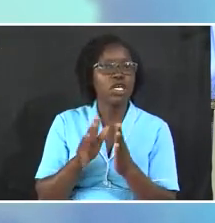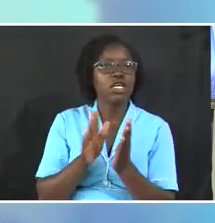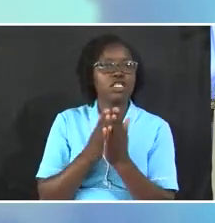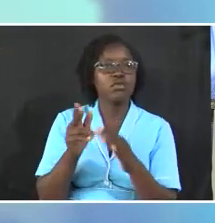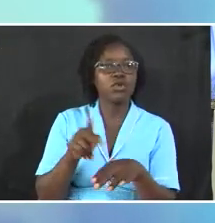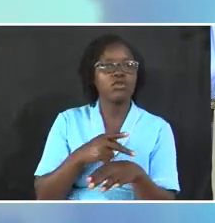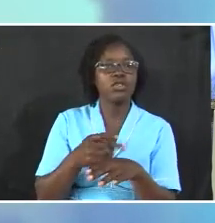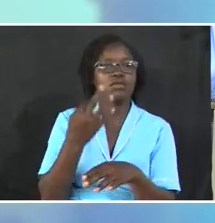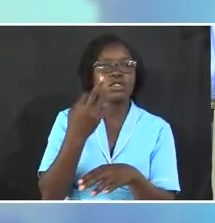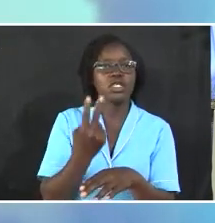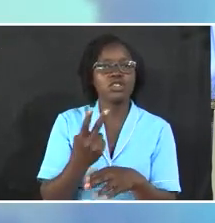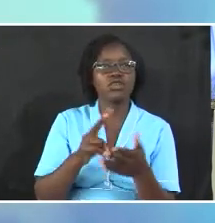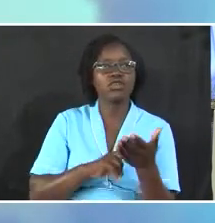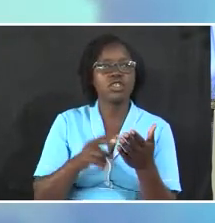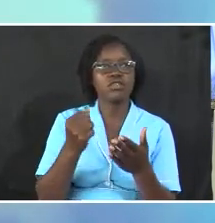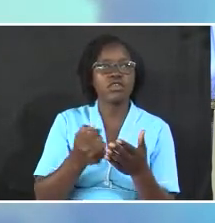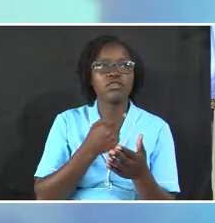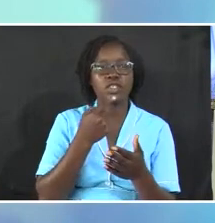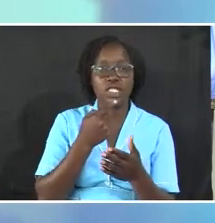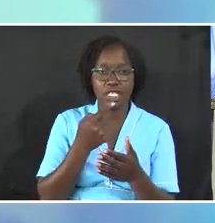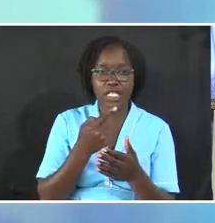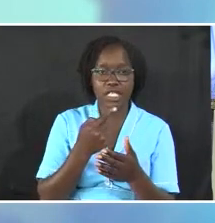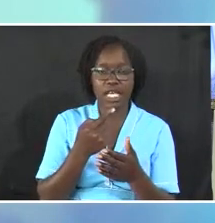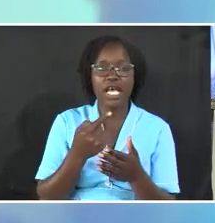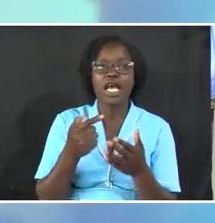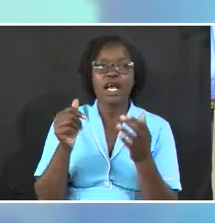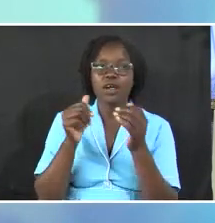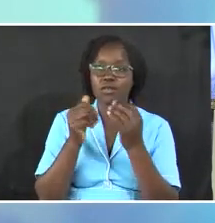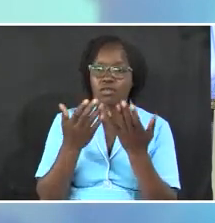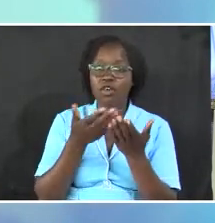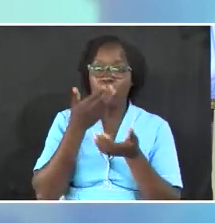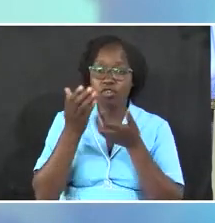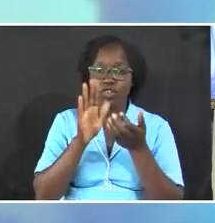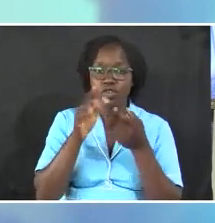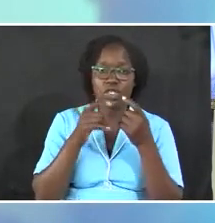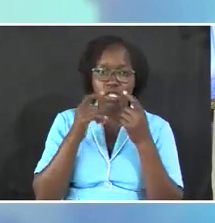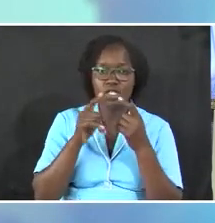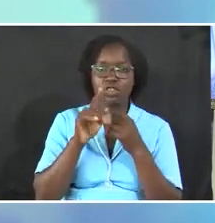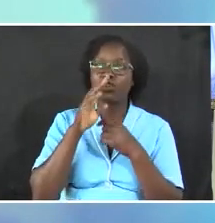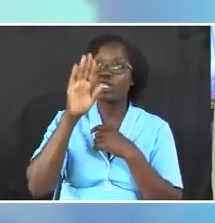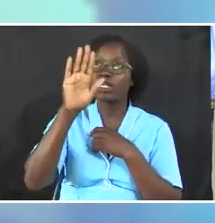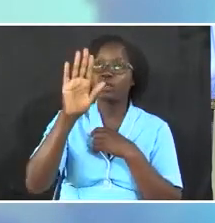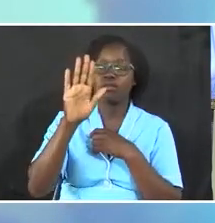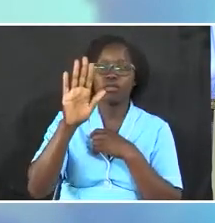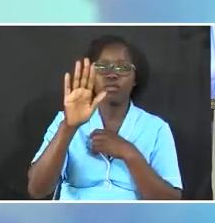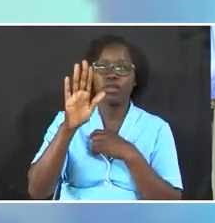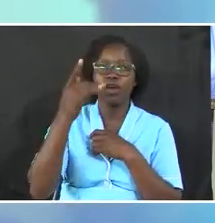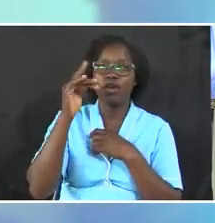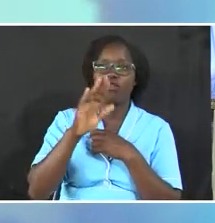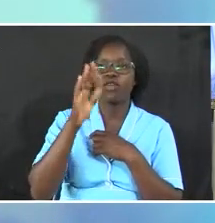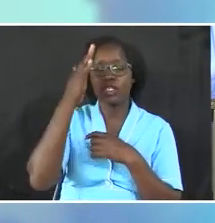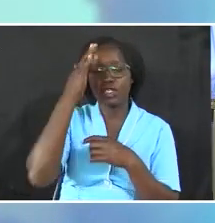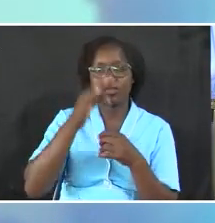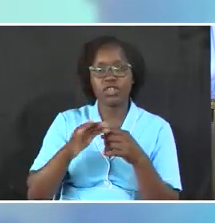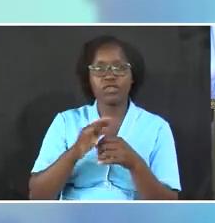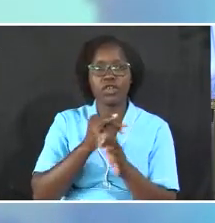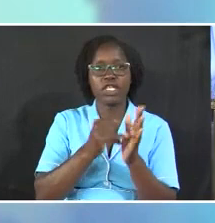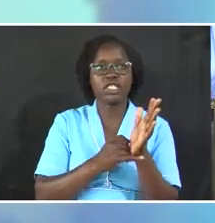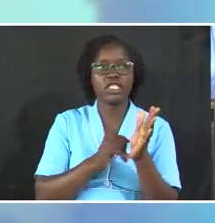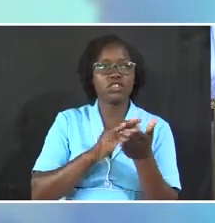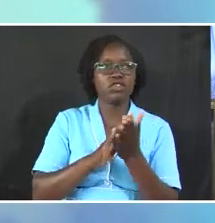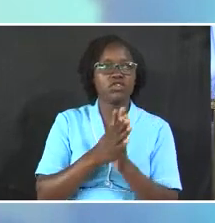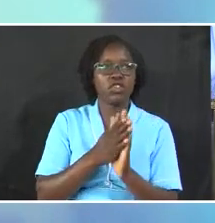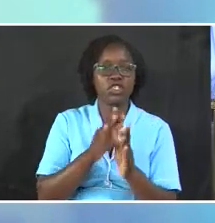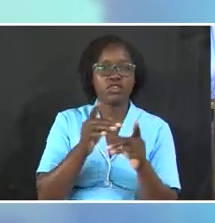chapter 32 verse 5, it says, "That confess your sins to him, for he is faithful and just to